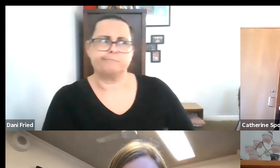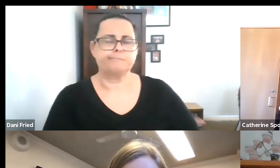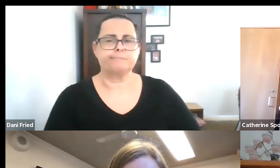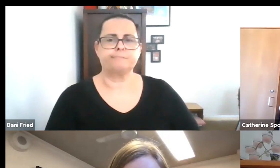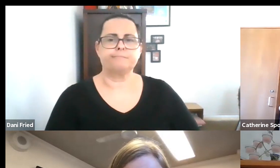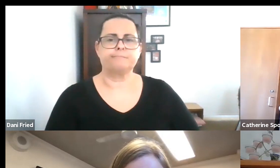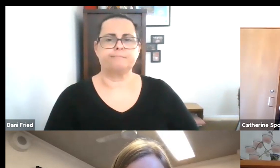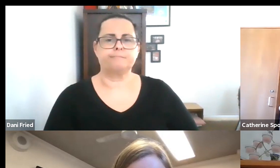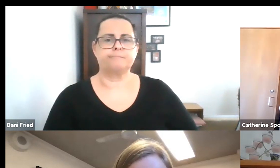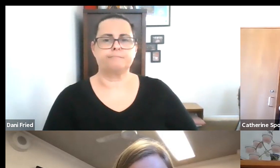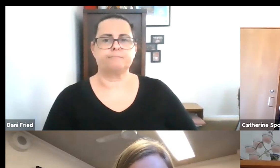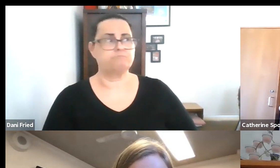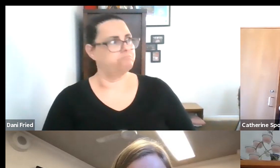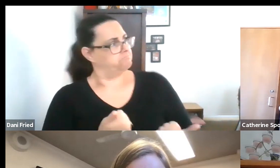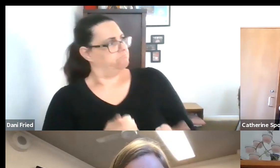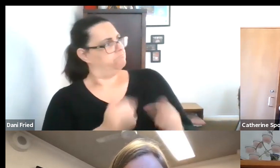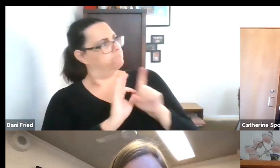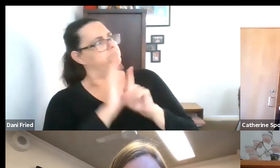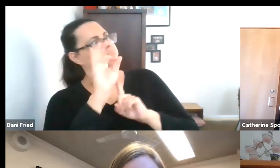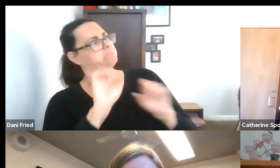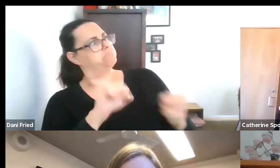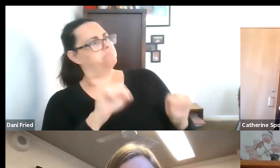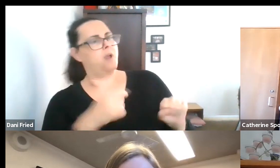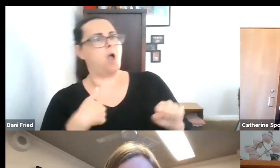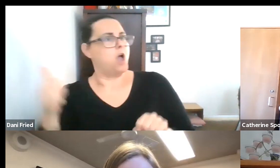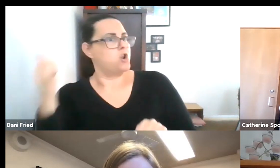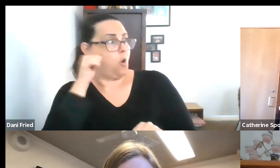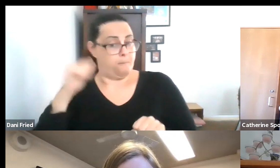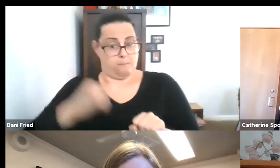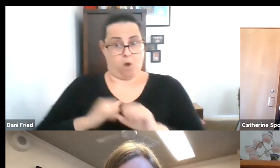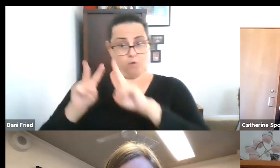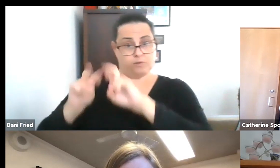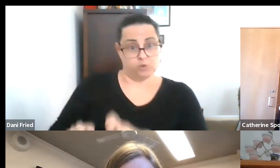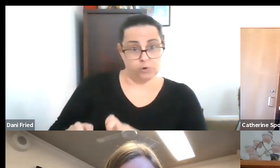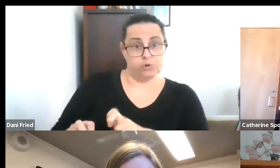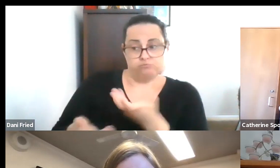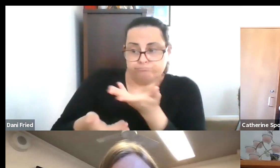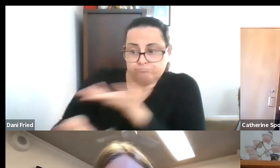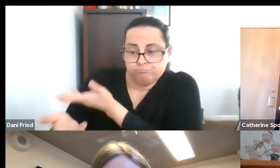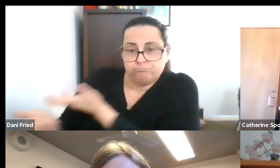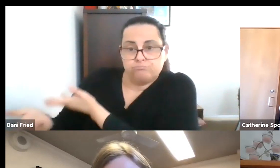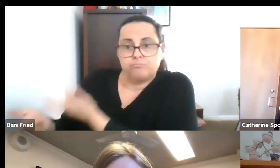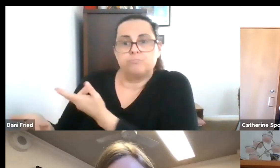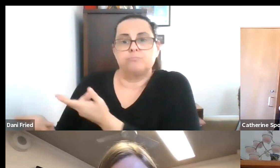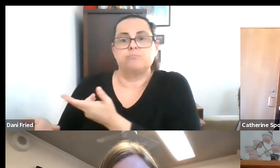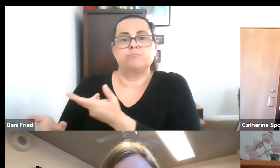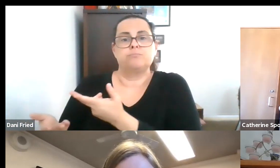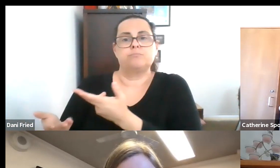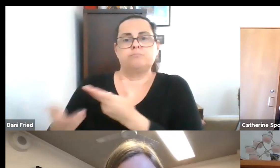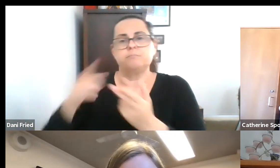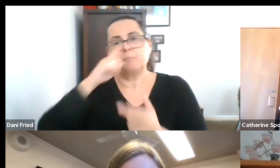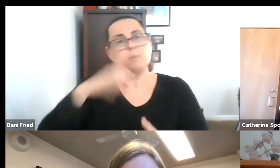a very, very encouraging news. I definitely know from my research talking with school principals in